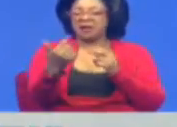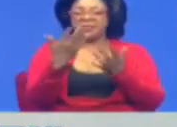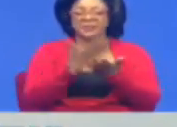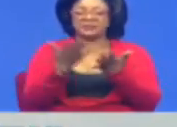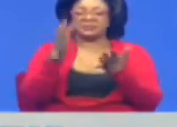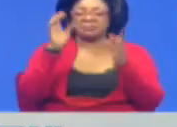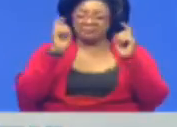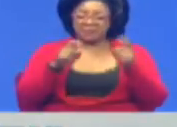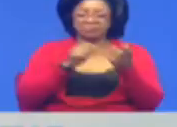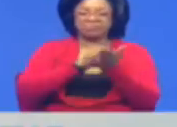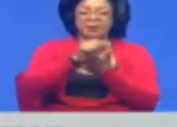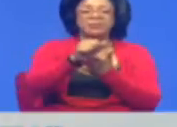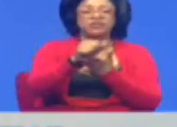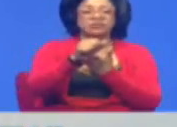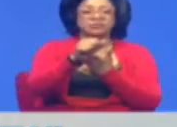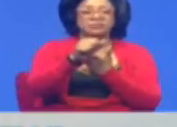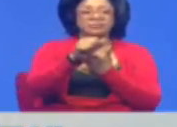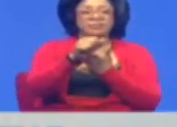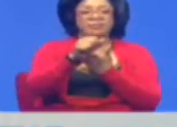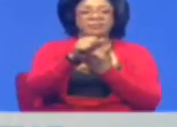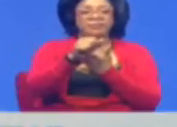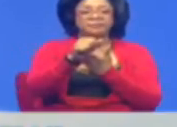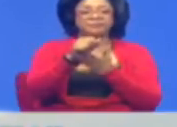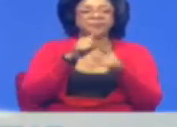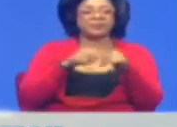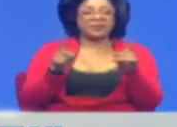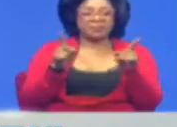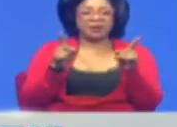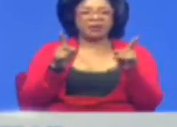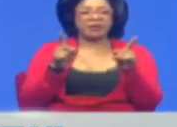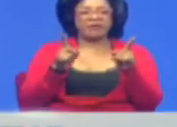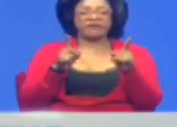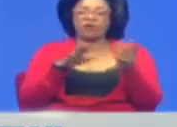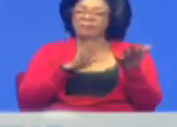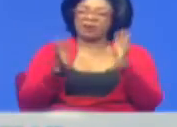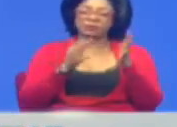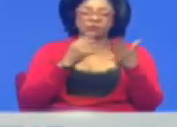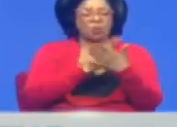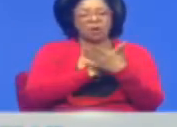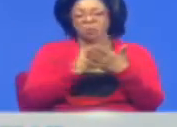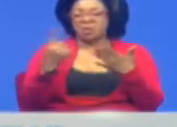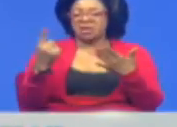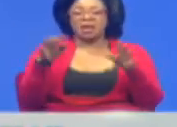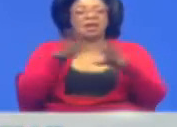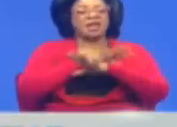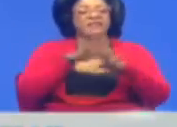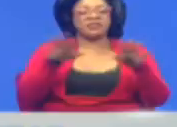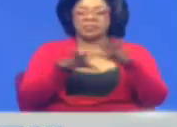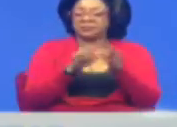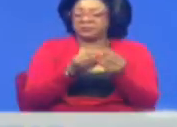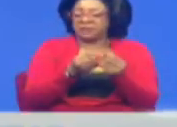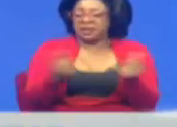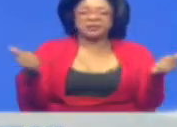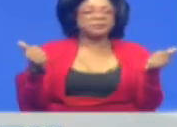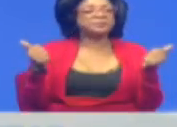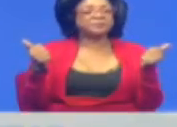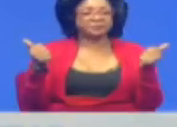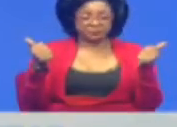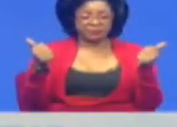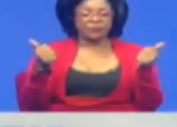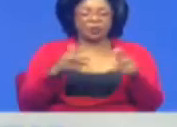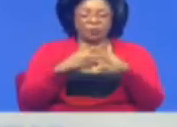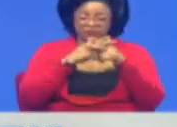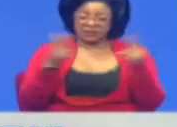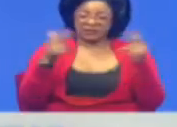zimekuwa published. Bila shaka kwa muda wa wiki ingine moja haya mambo yatakuwa yamezinduliwa na tutakuwa tumeanza hiyo